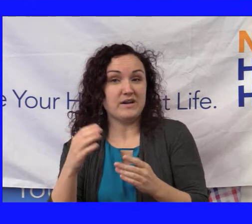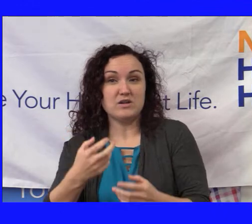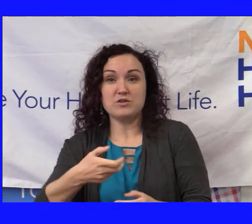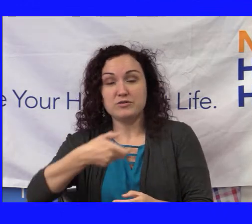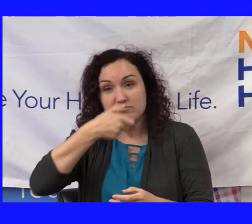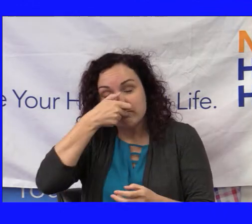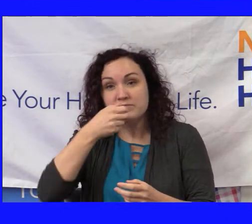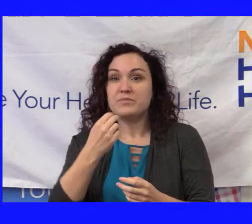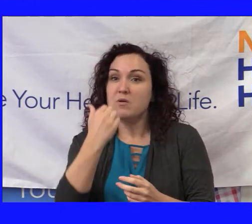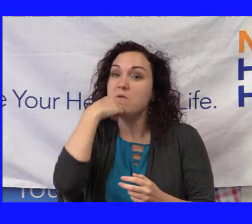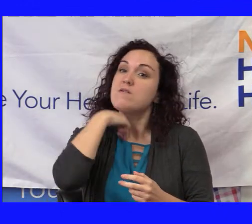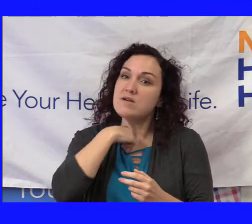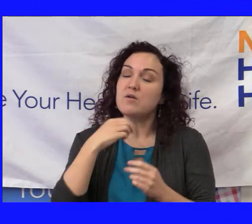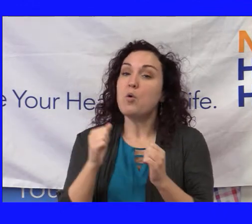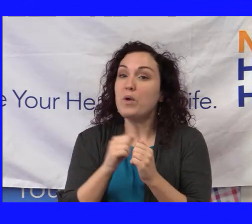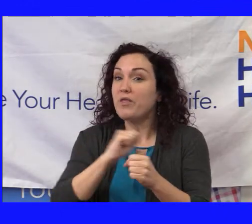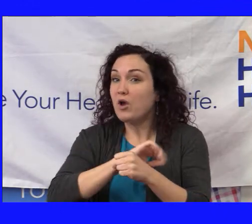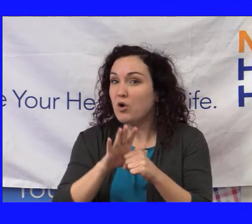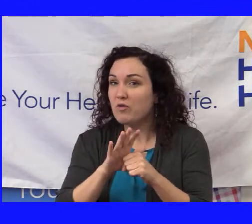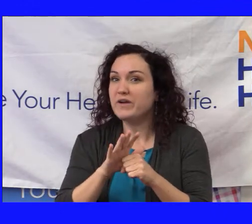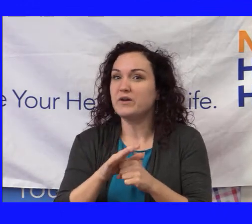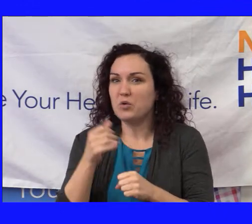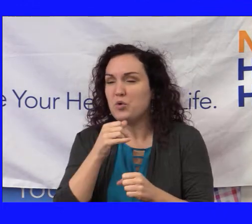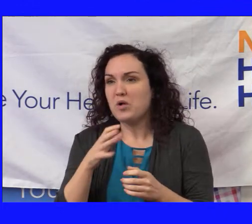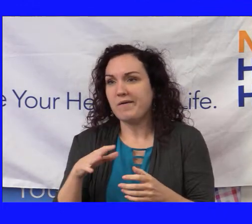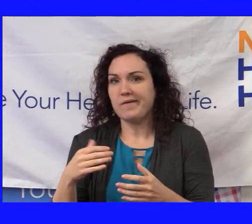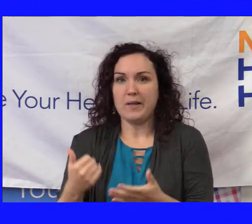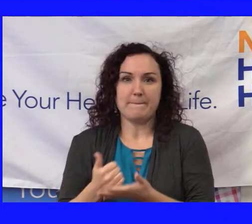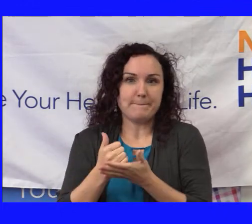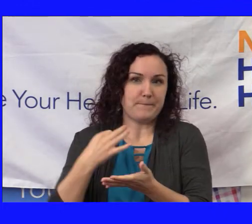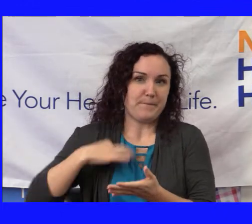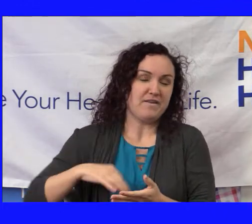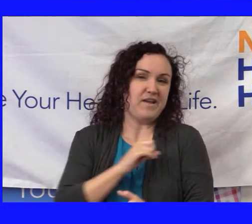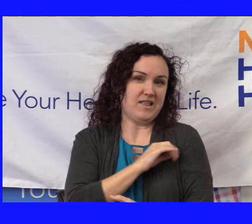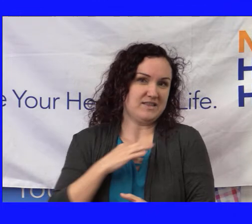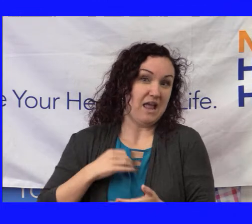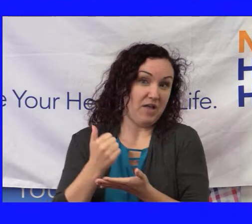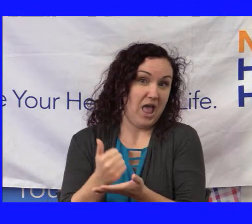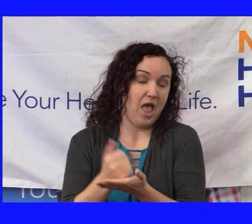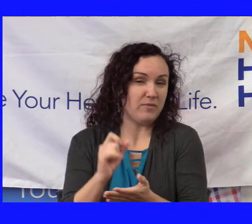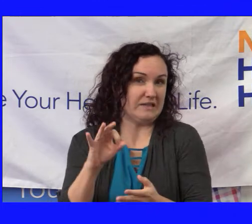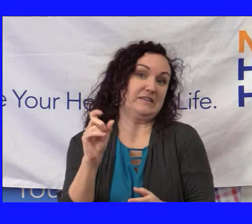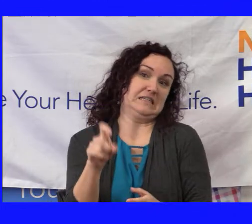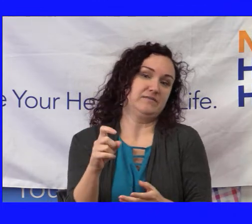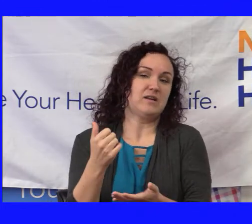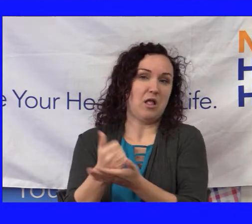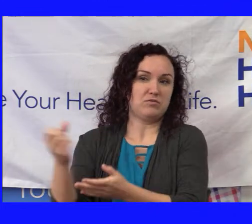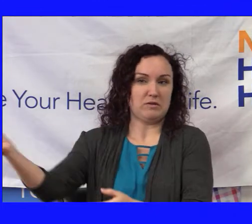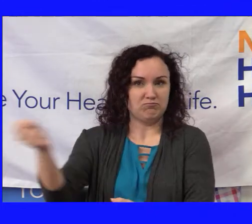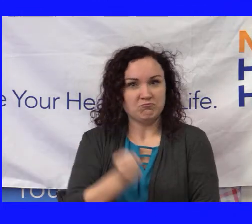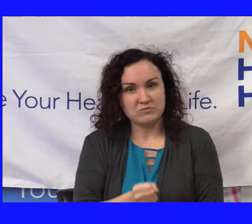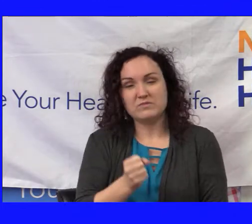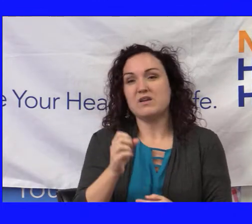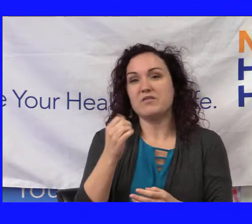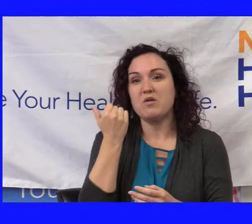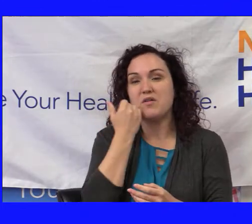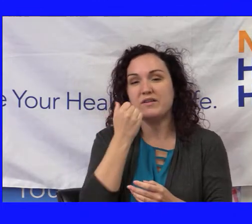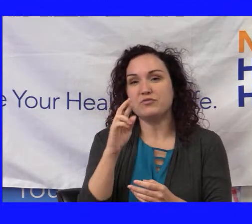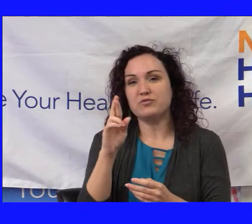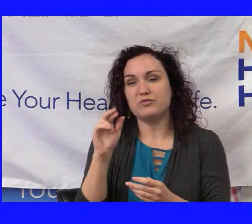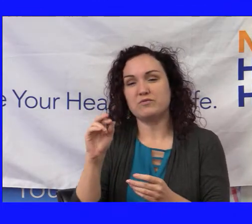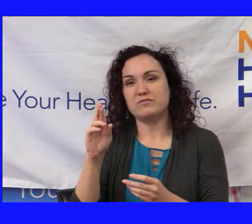intubated with COVID, and really demonstrated their skill and participated fully during the times we were shut down. We've had lots